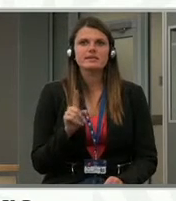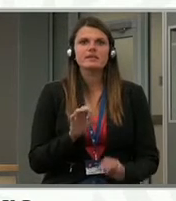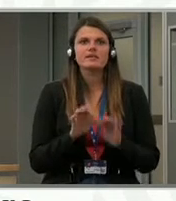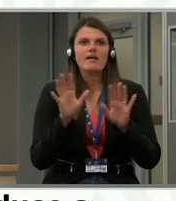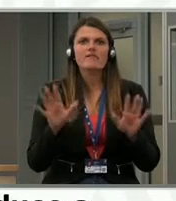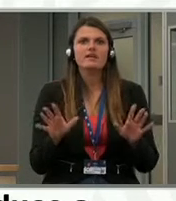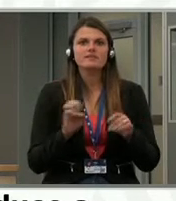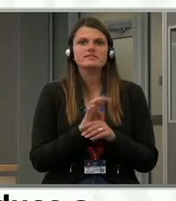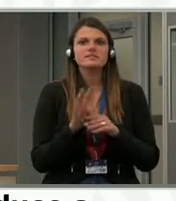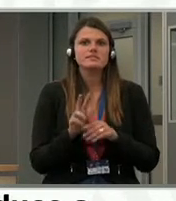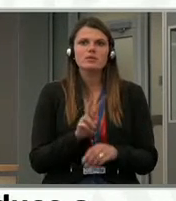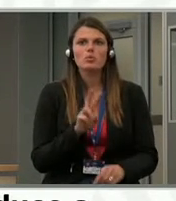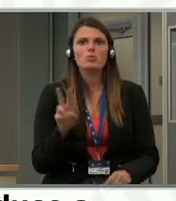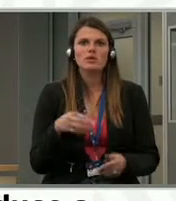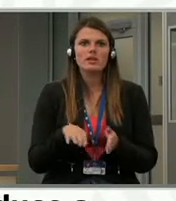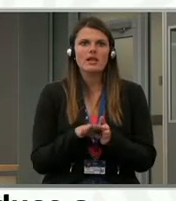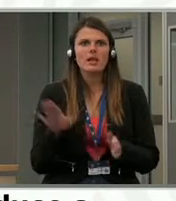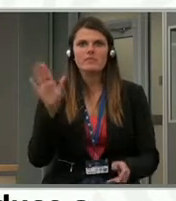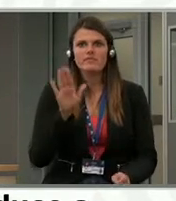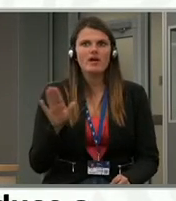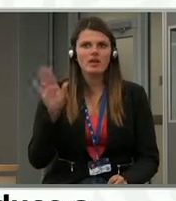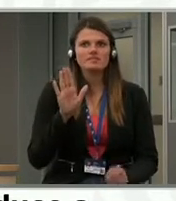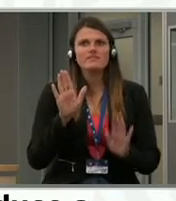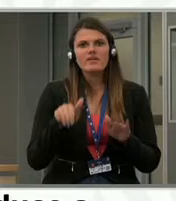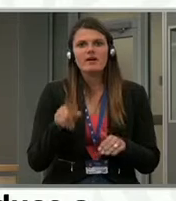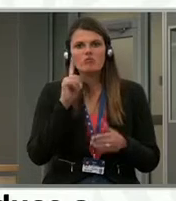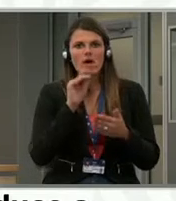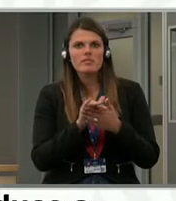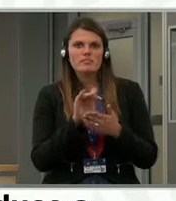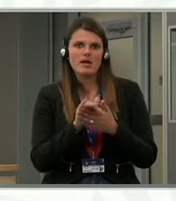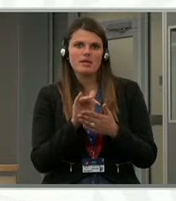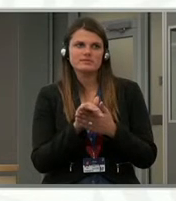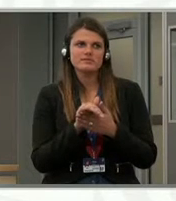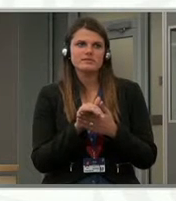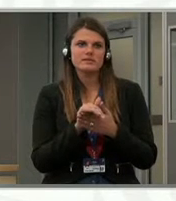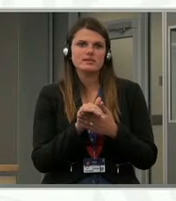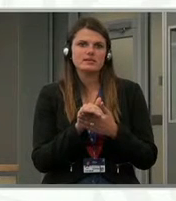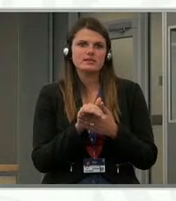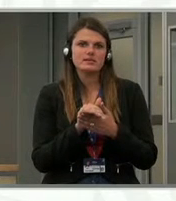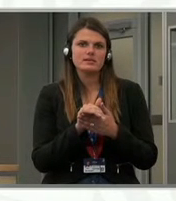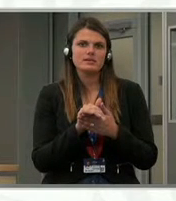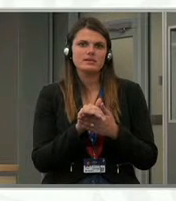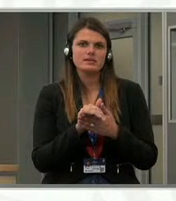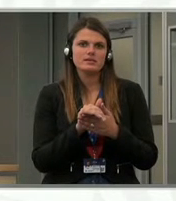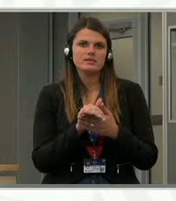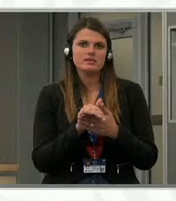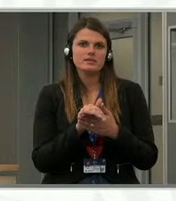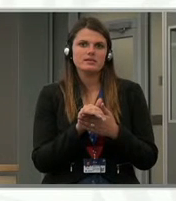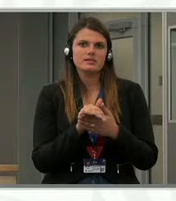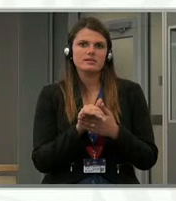where member states would recognize disability status granted